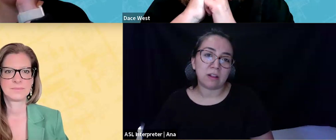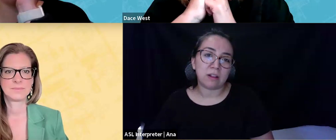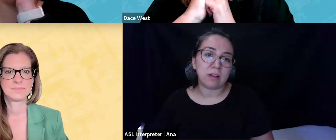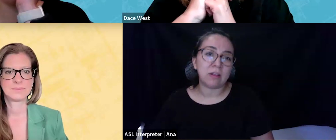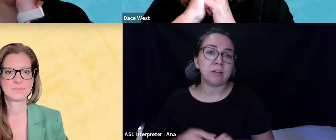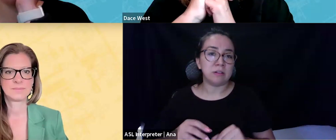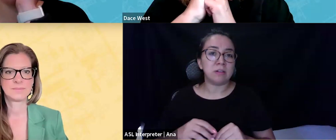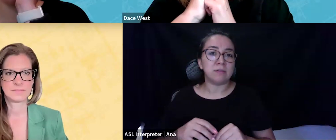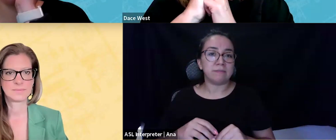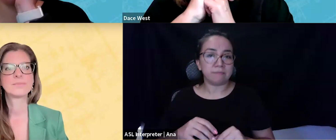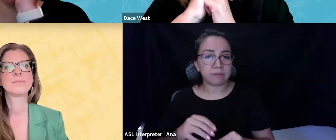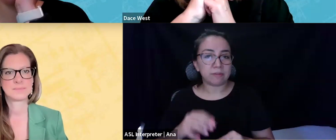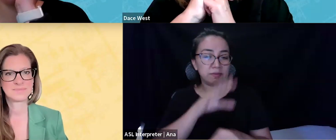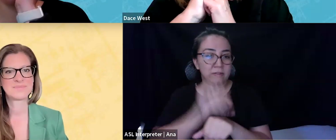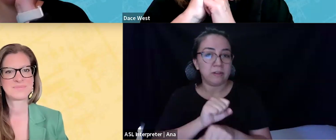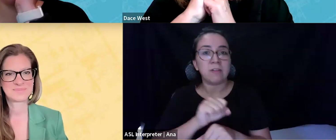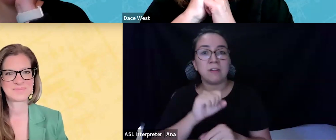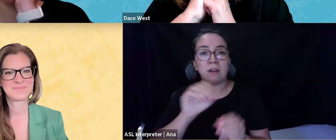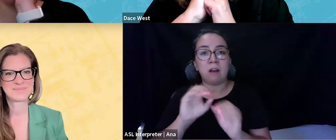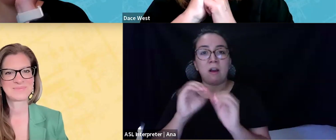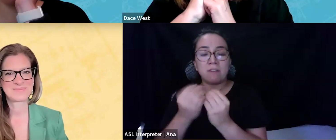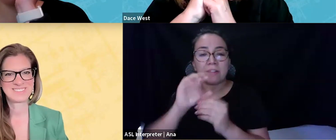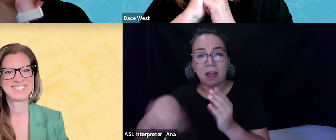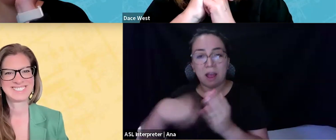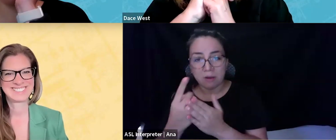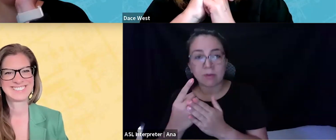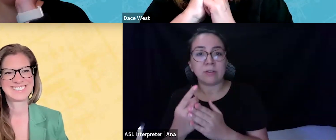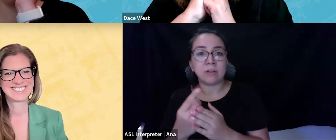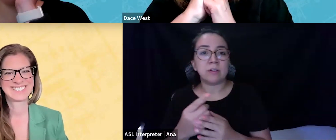secure an office hour, just go ahead and reach out to that